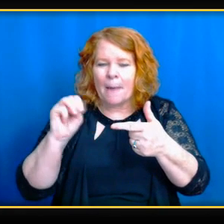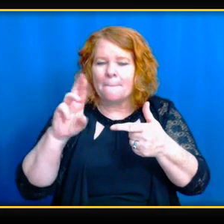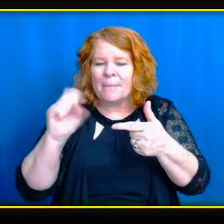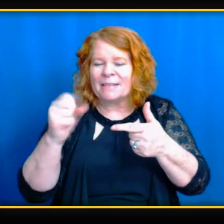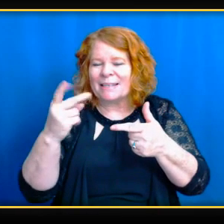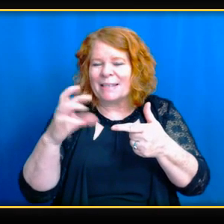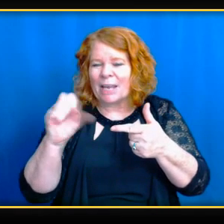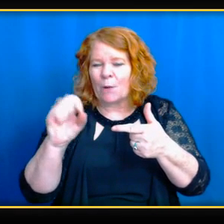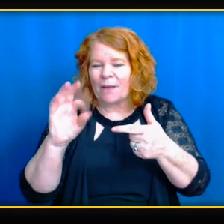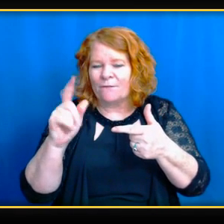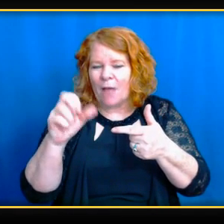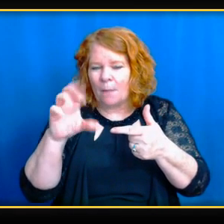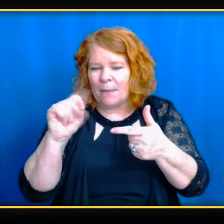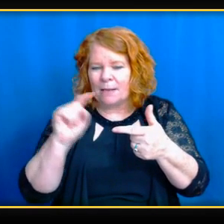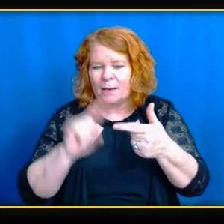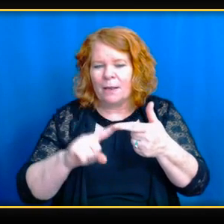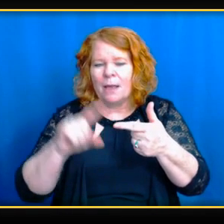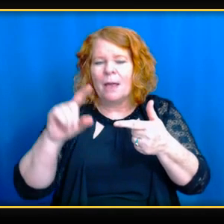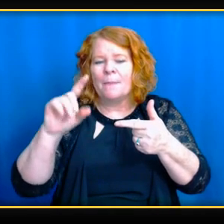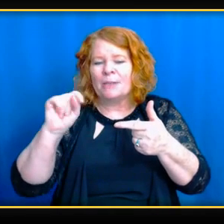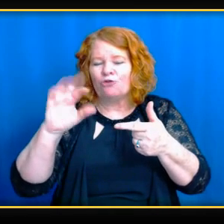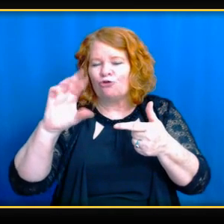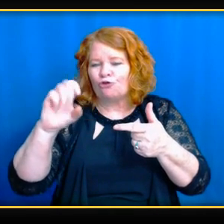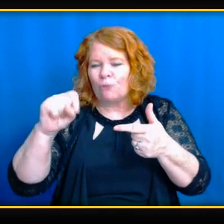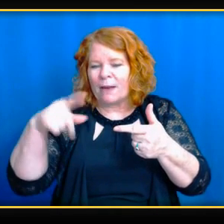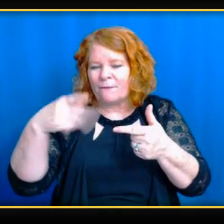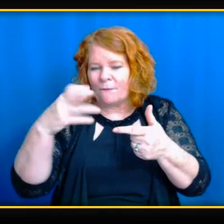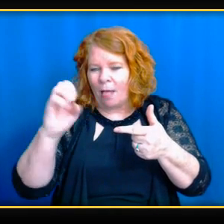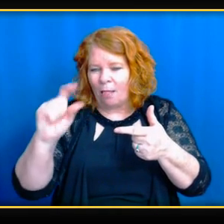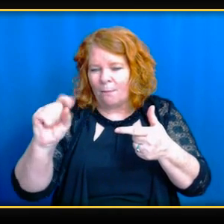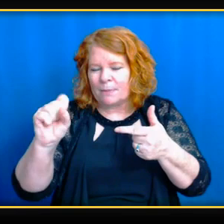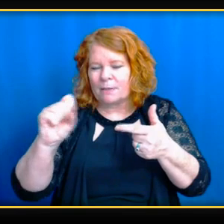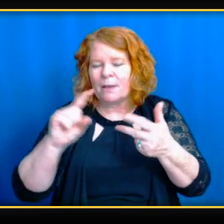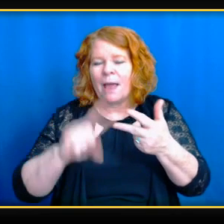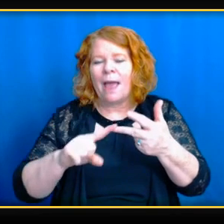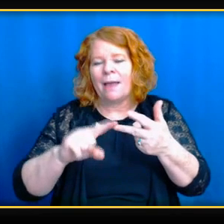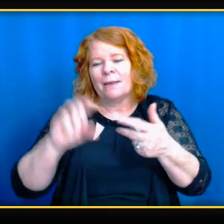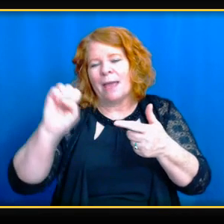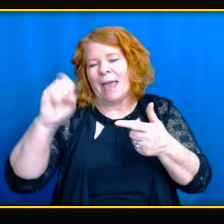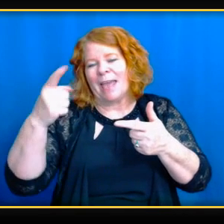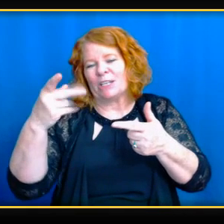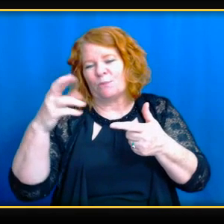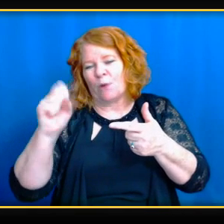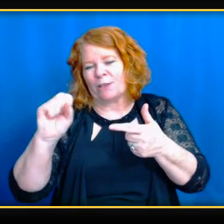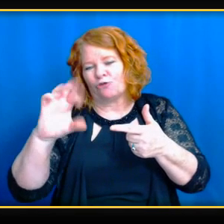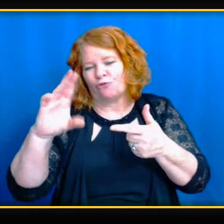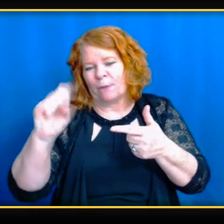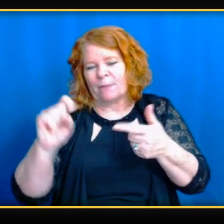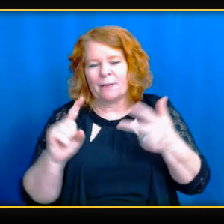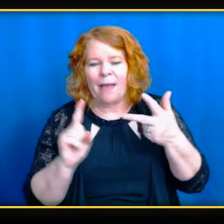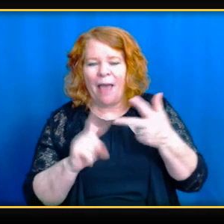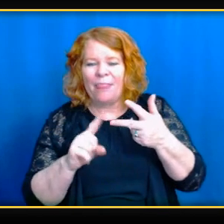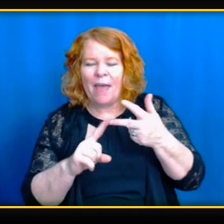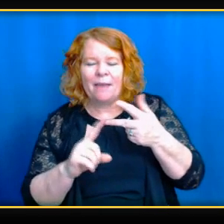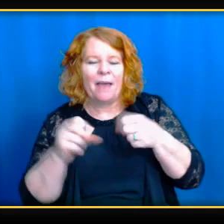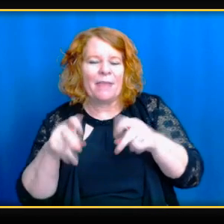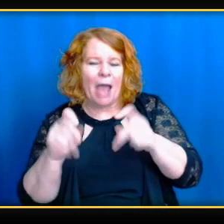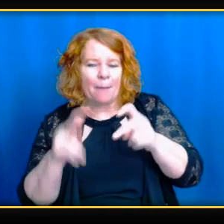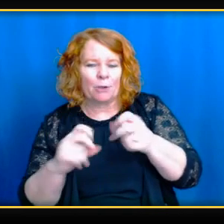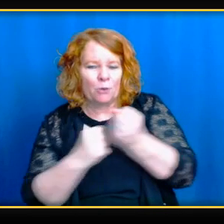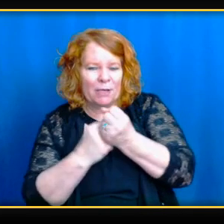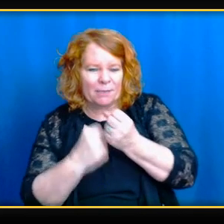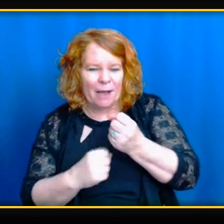Mrs. Trent Phelps, and Express Scripts. And thank you to our opportunity sponsors,